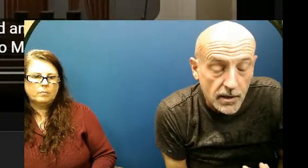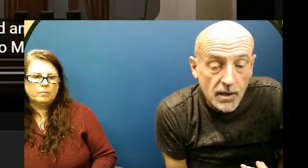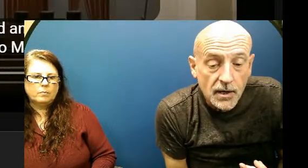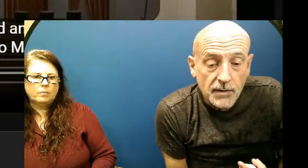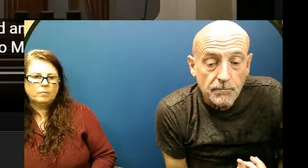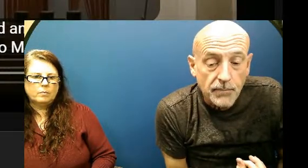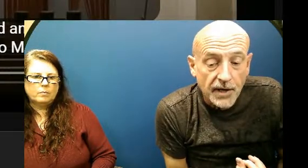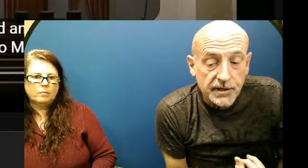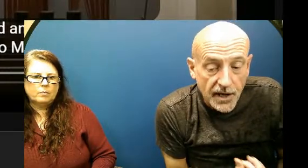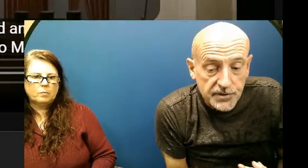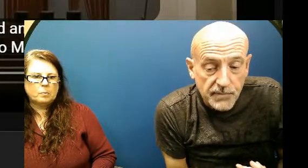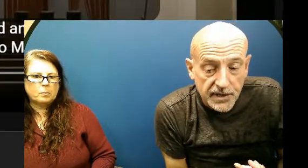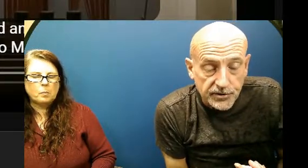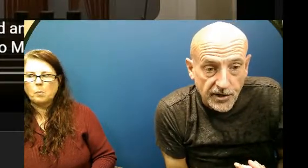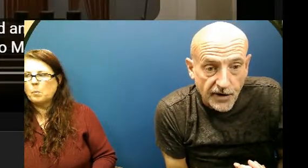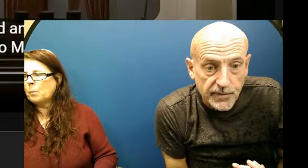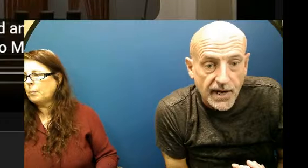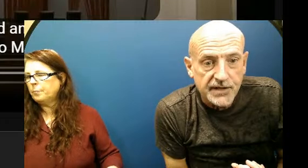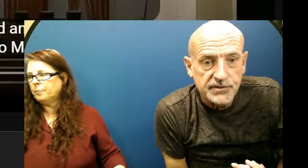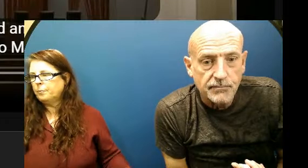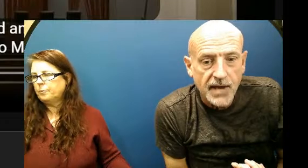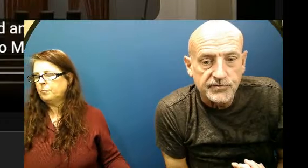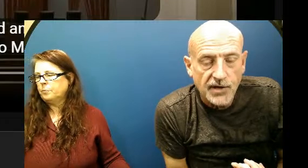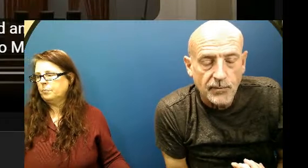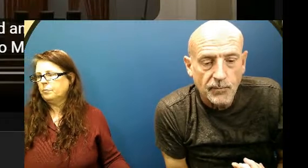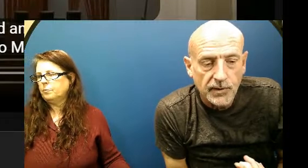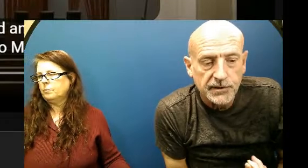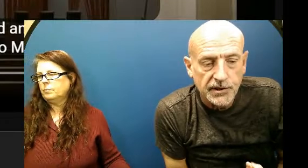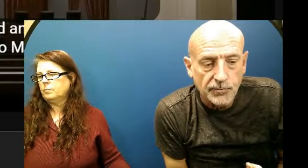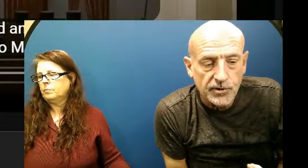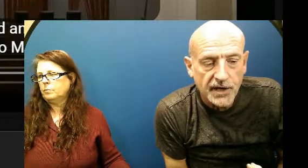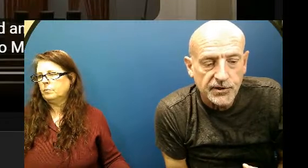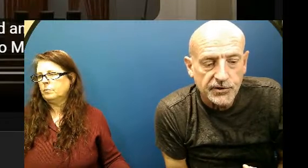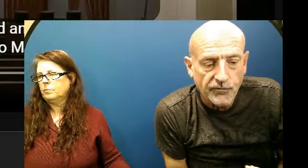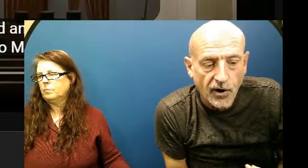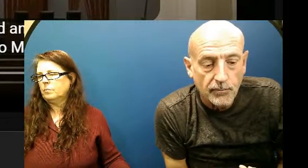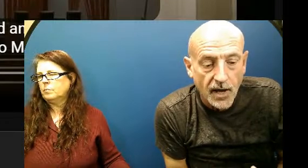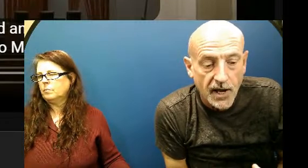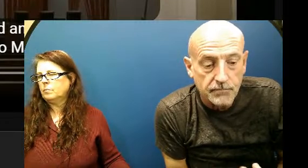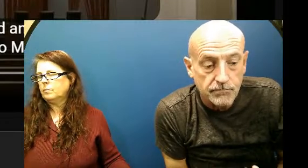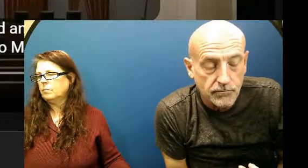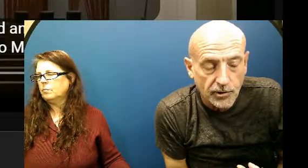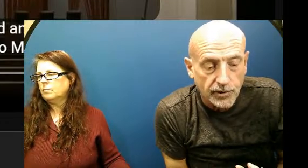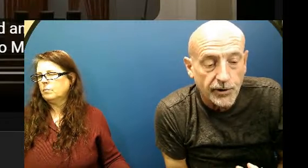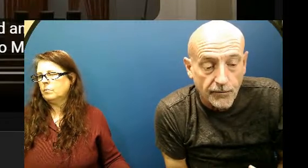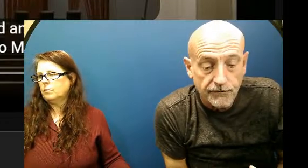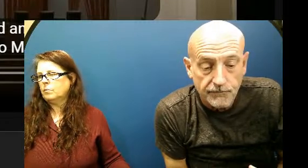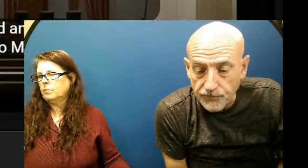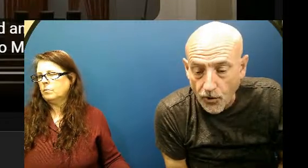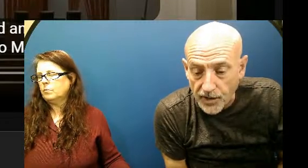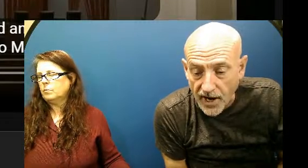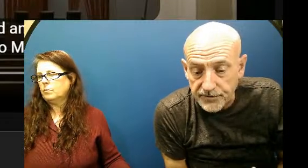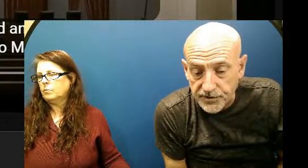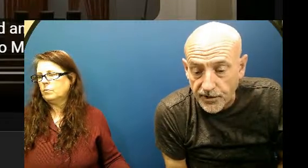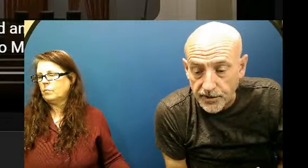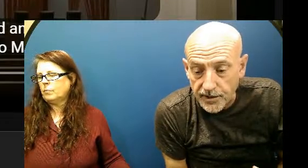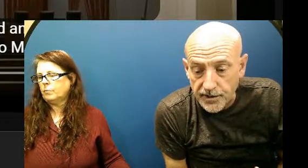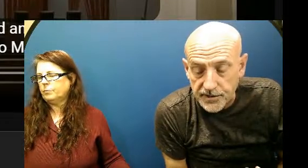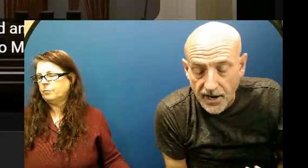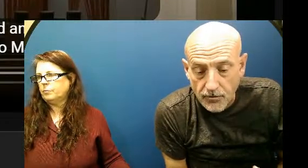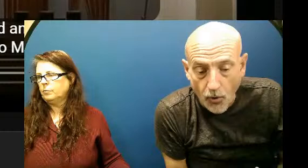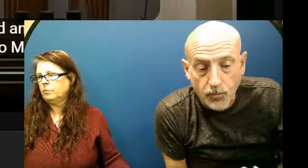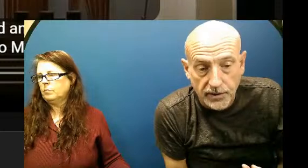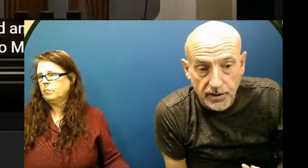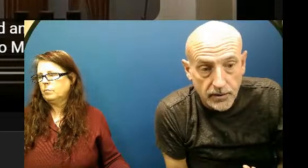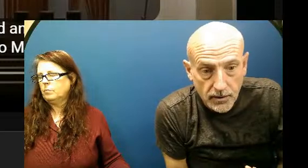Cambodia, but it does mean that the government has to have some ability to protect us from a clear foreign adversary that